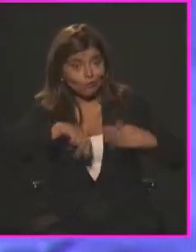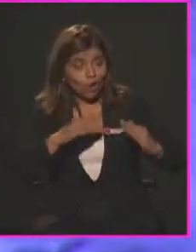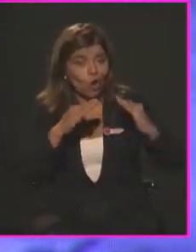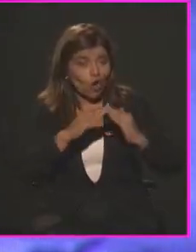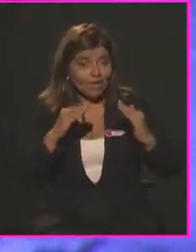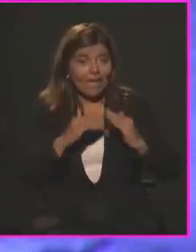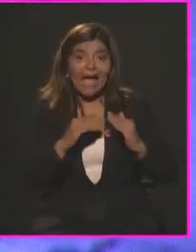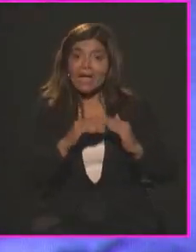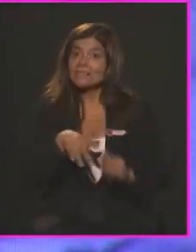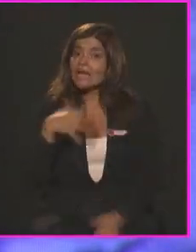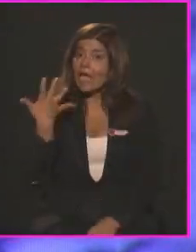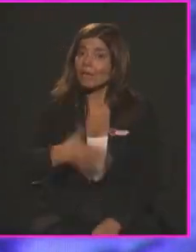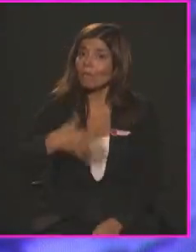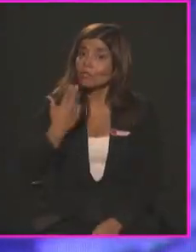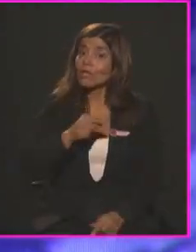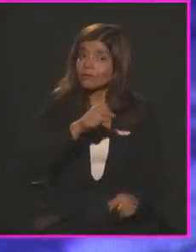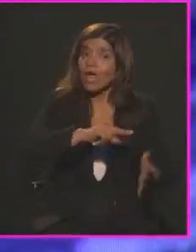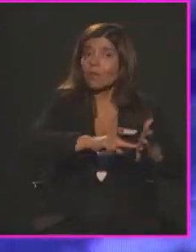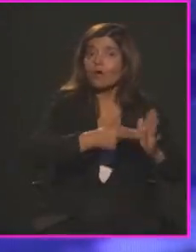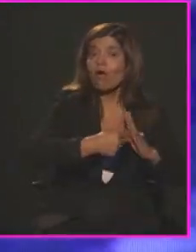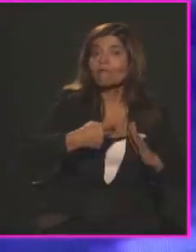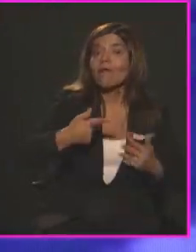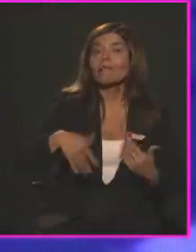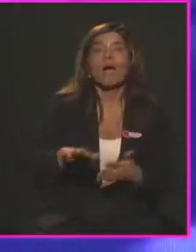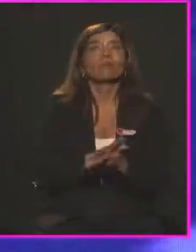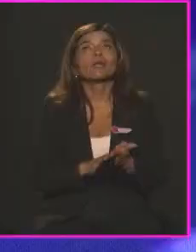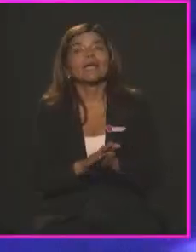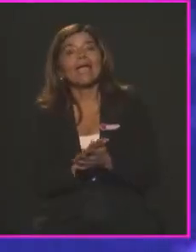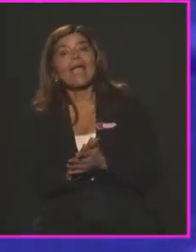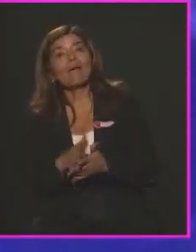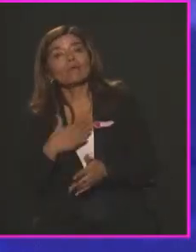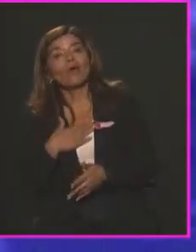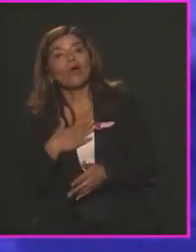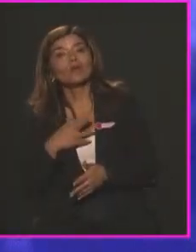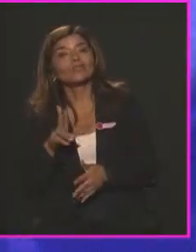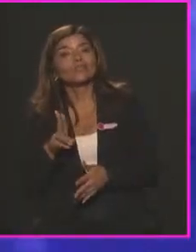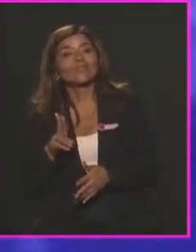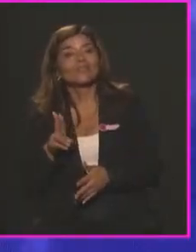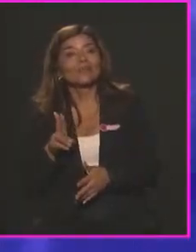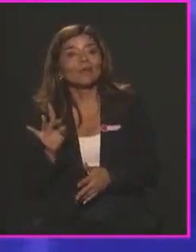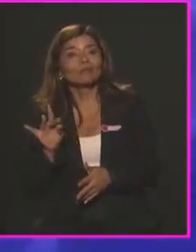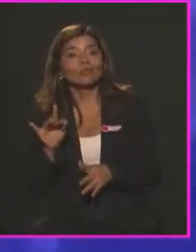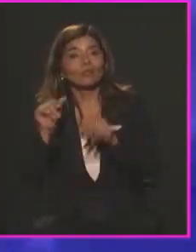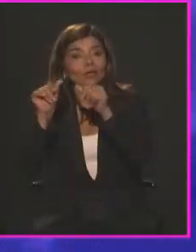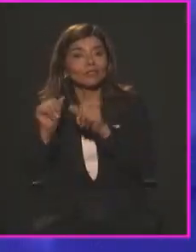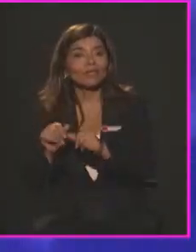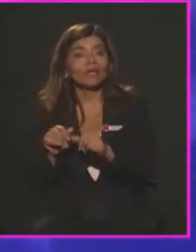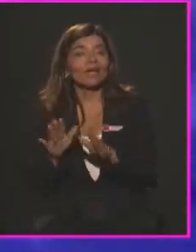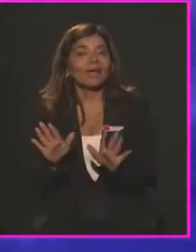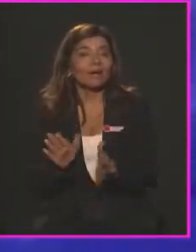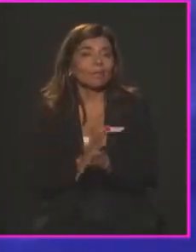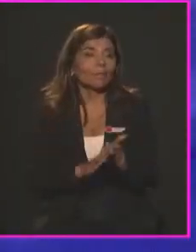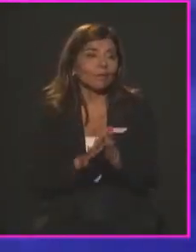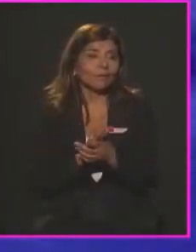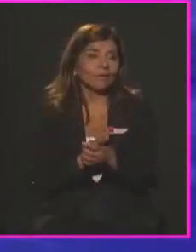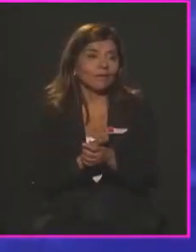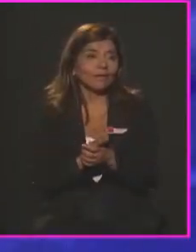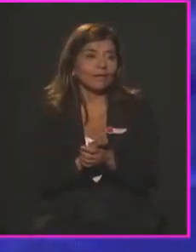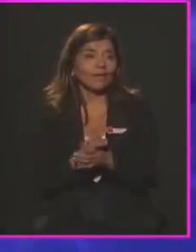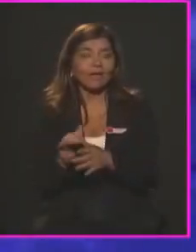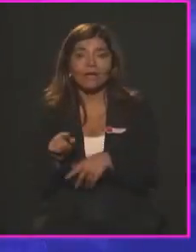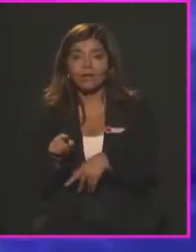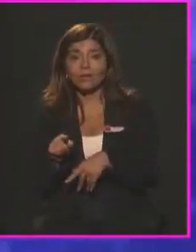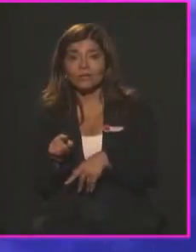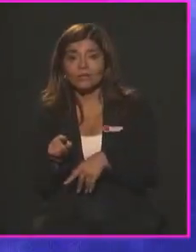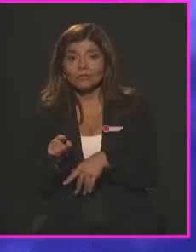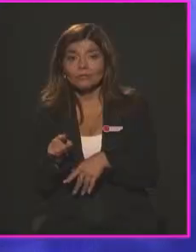bumper stickers on a car is, "Hate traffic? You are traffic." Well, we are also part